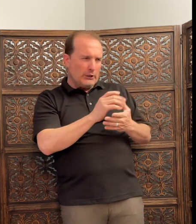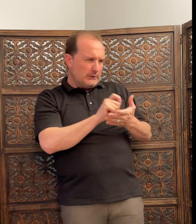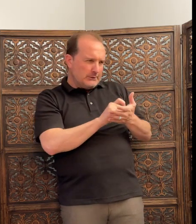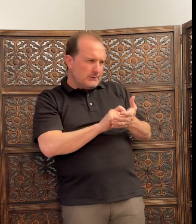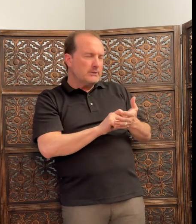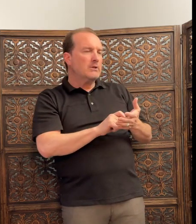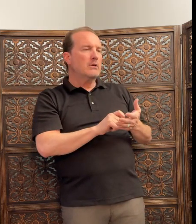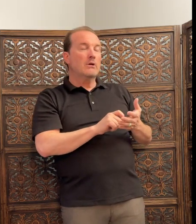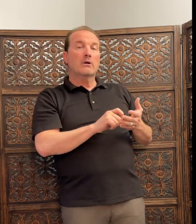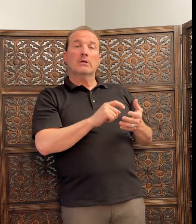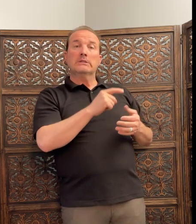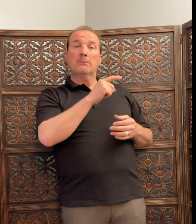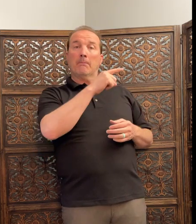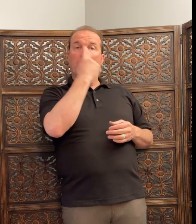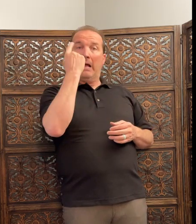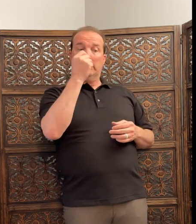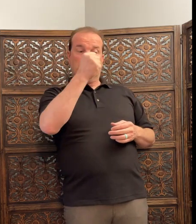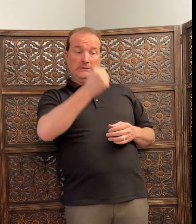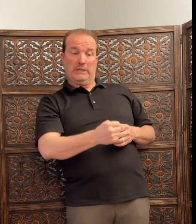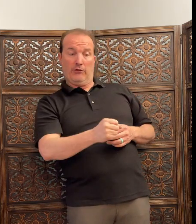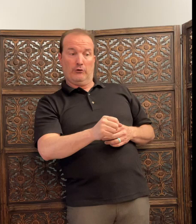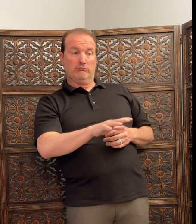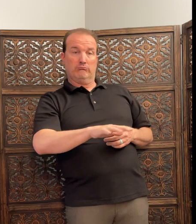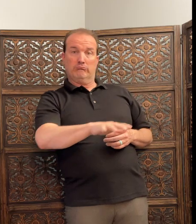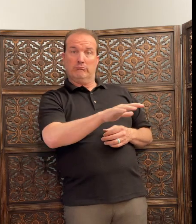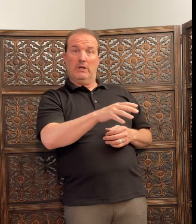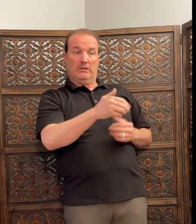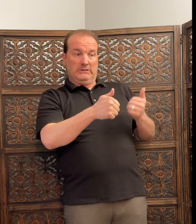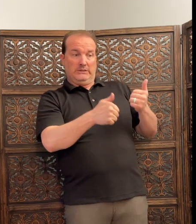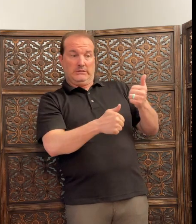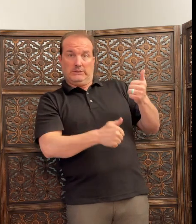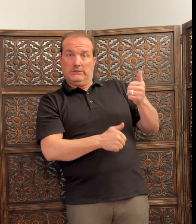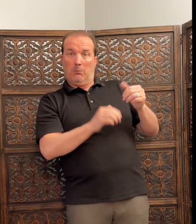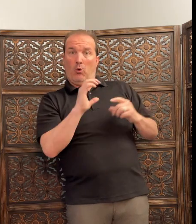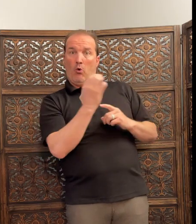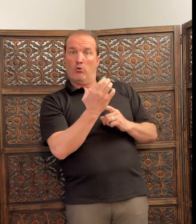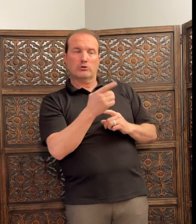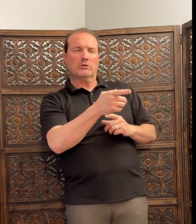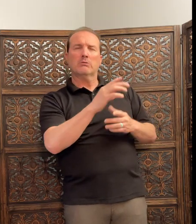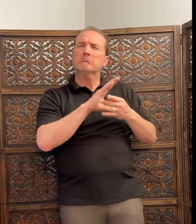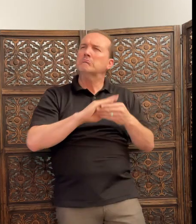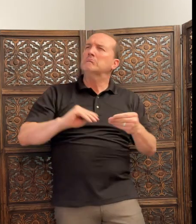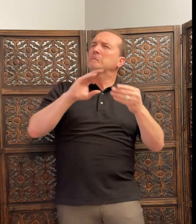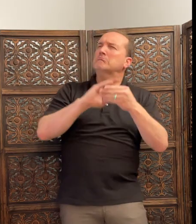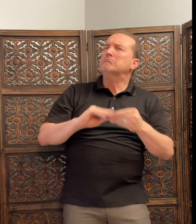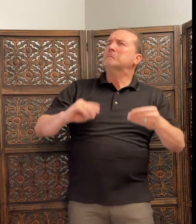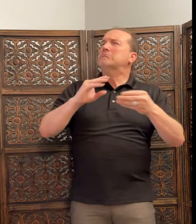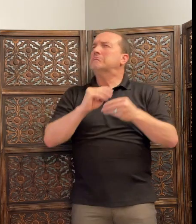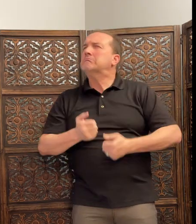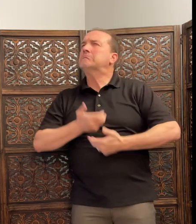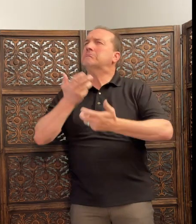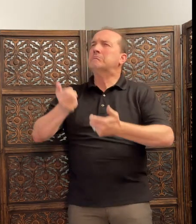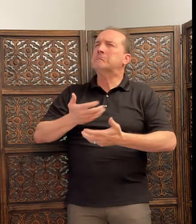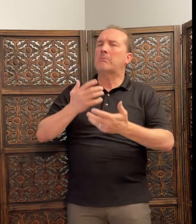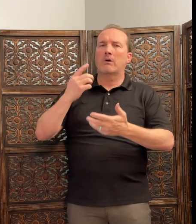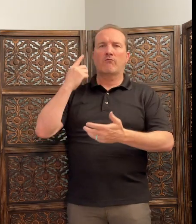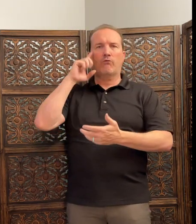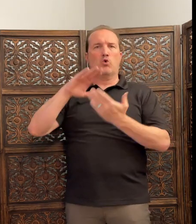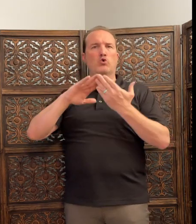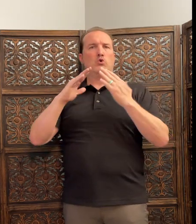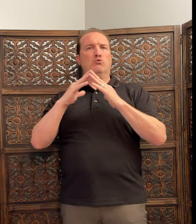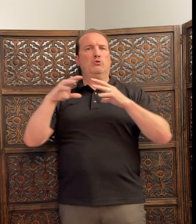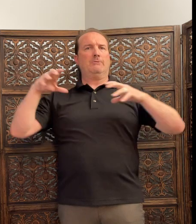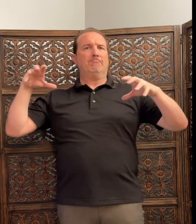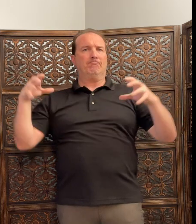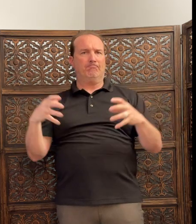interested in how Black people in Southern Black folk subcultures told stories as a way of community gathering.